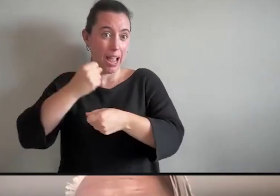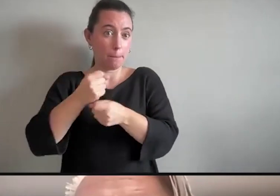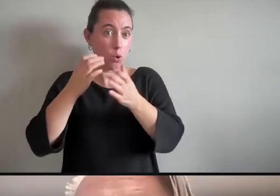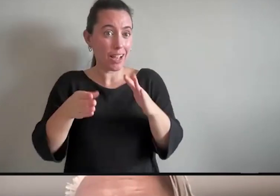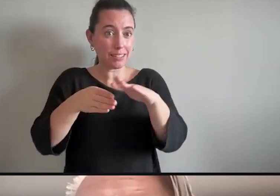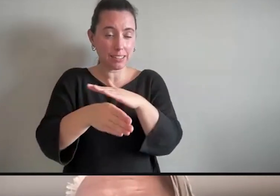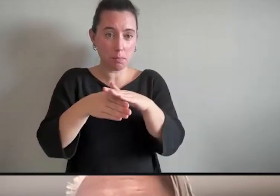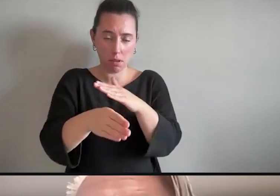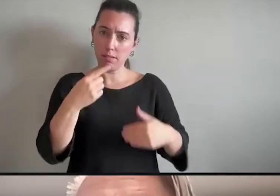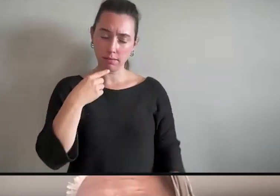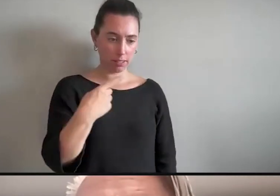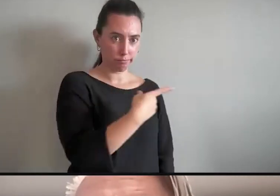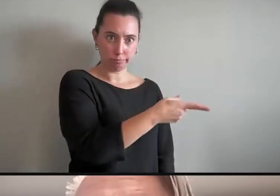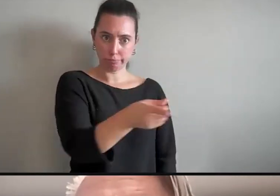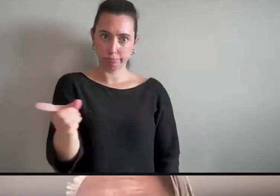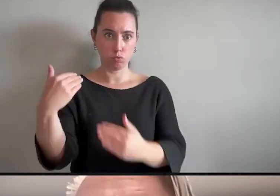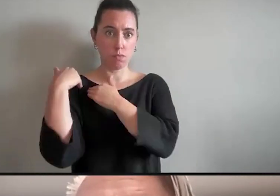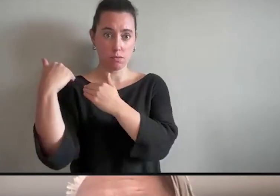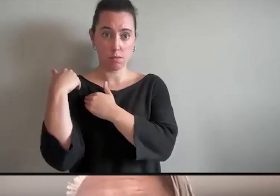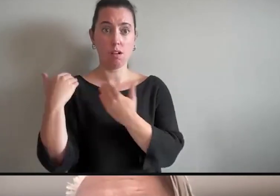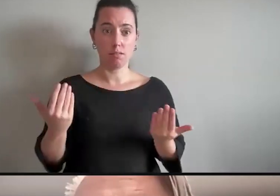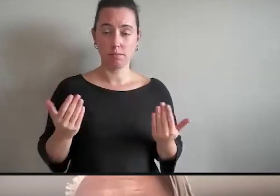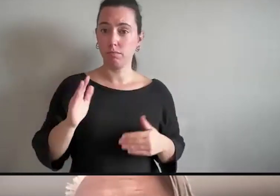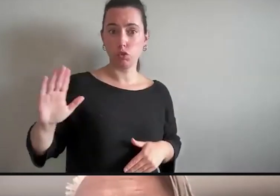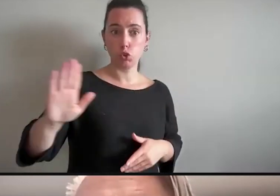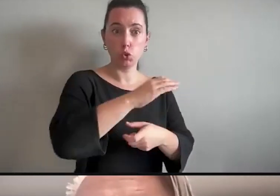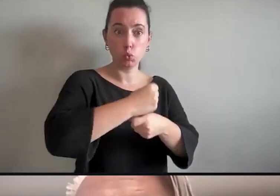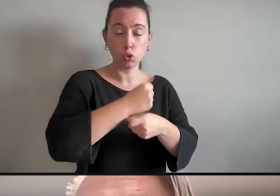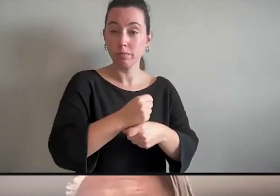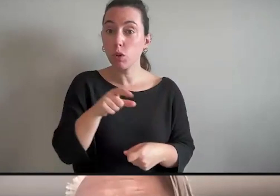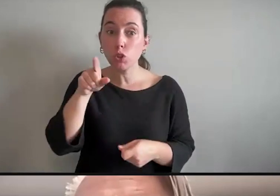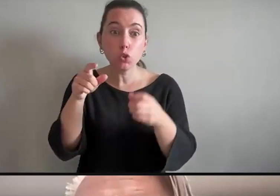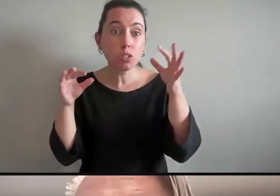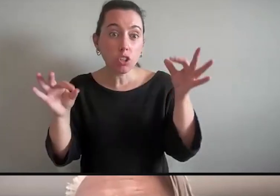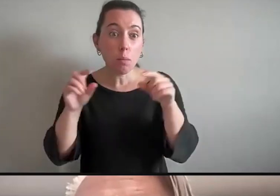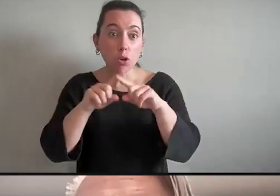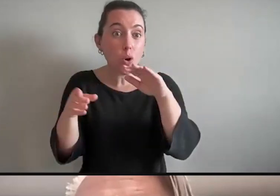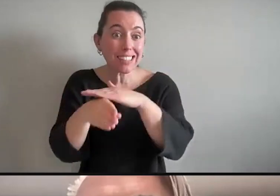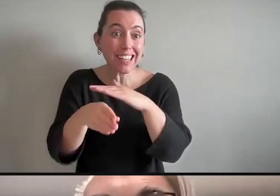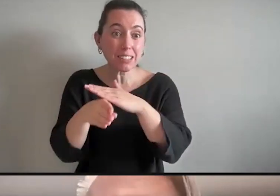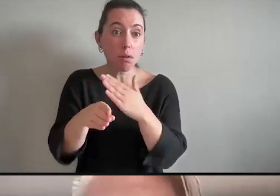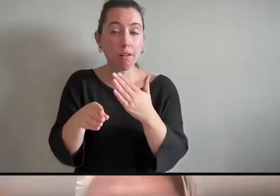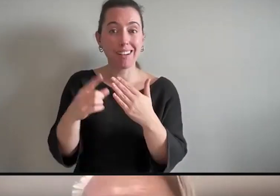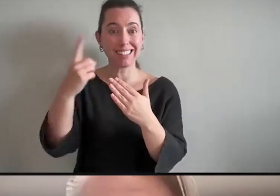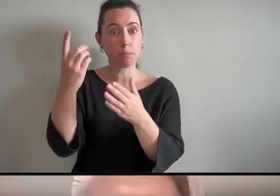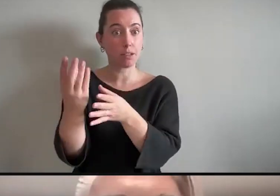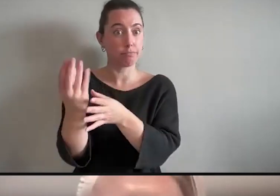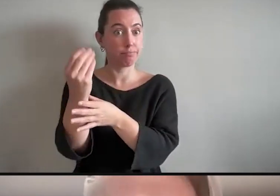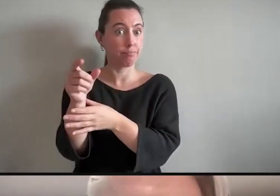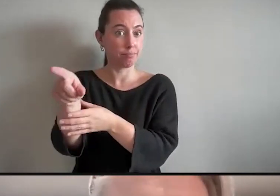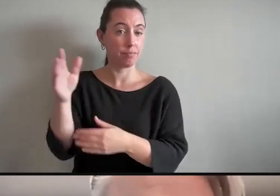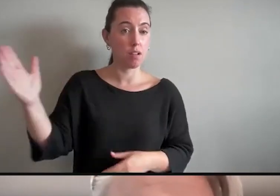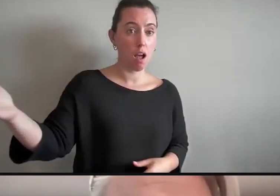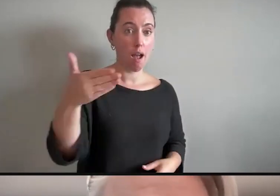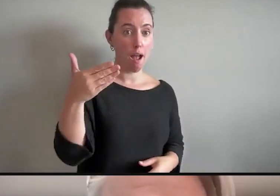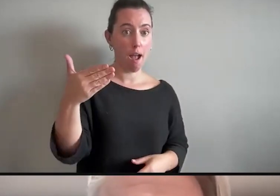your responsibility to create an accessible document. And when it's flagged that your document is not accessible by whoever it is, please don't think all